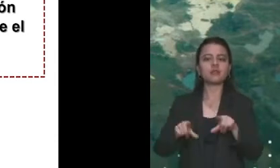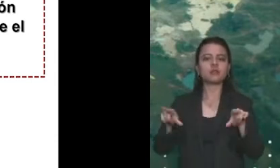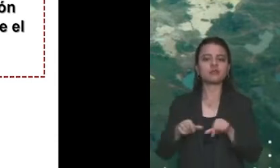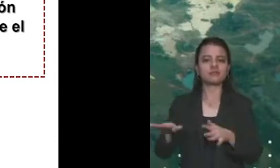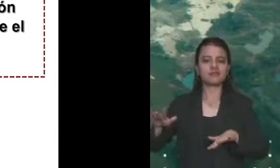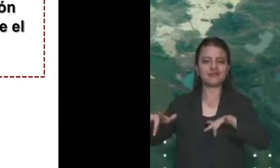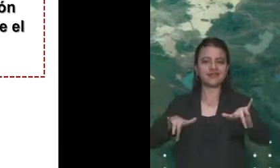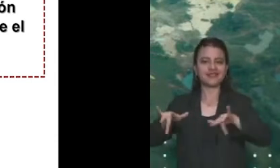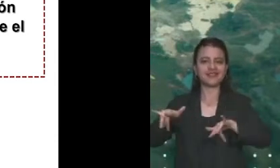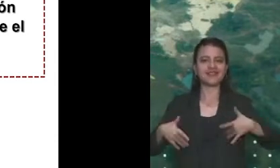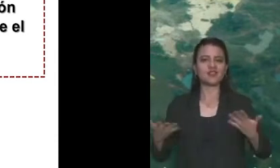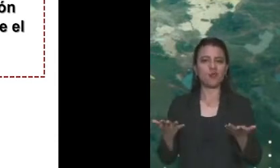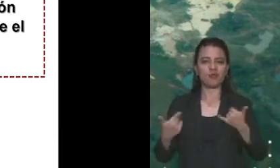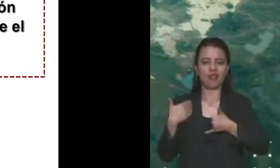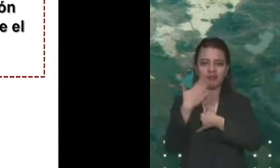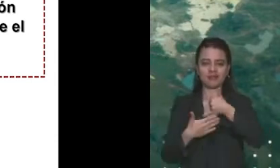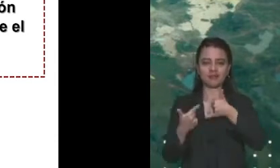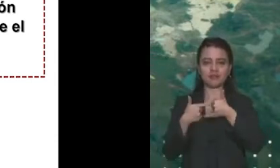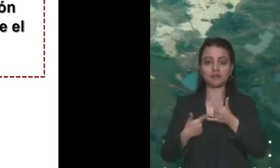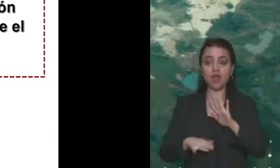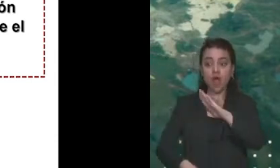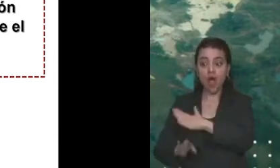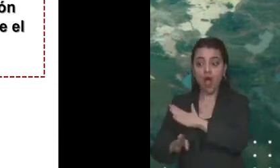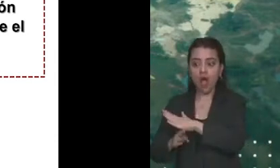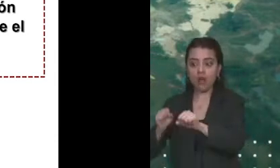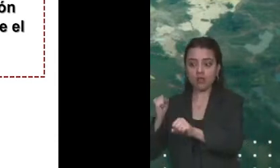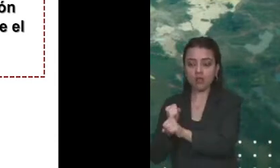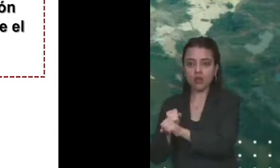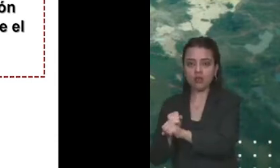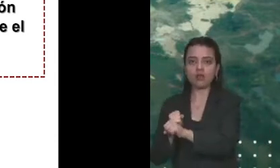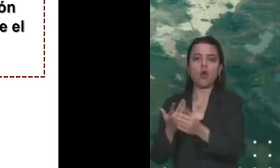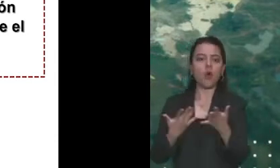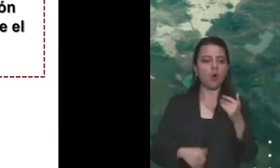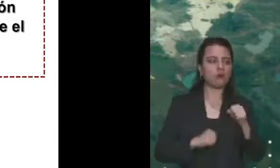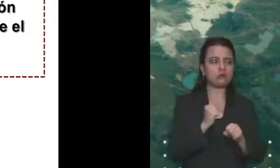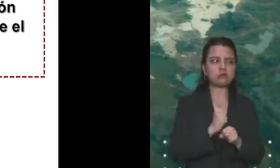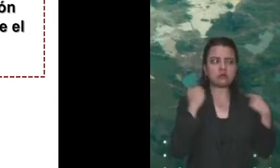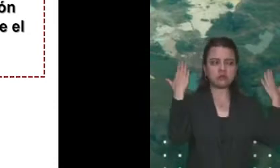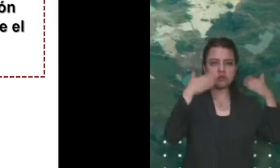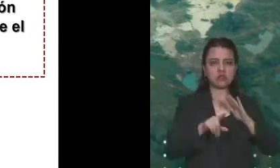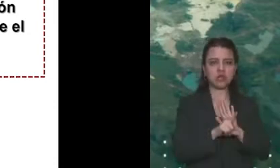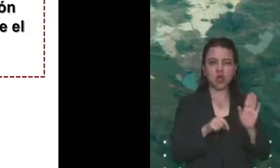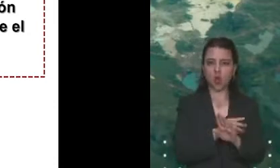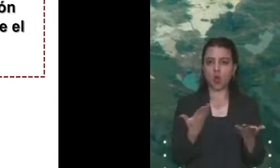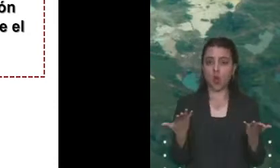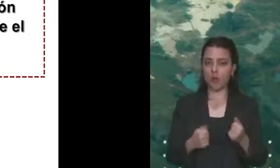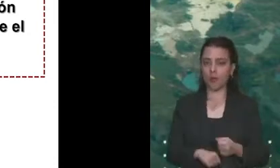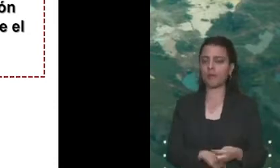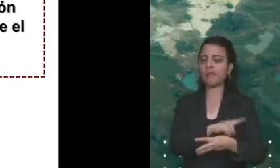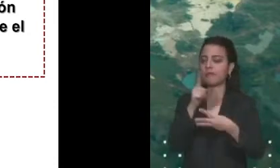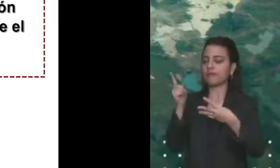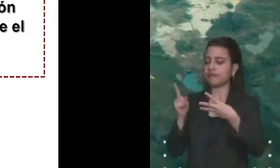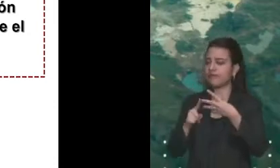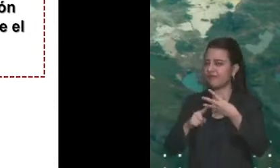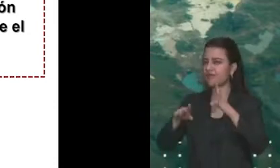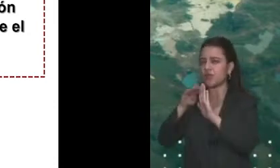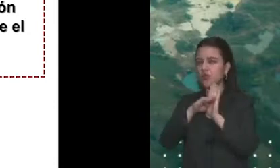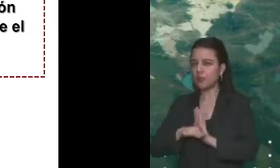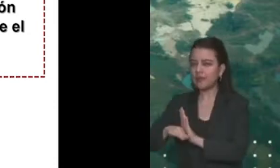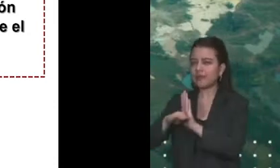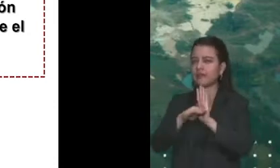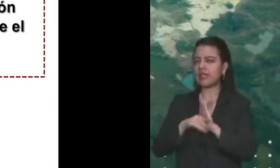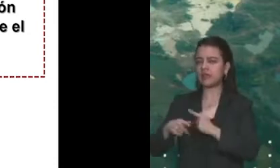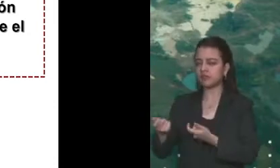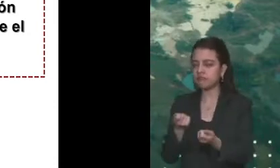that, in comparison with the framework for environmental restriction in order to exercise the activity, tell us what are the rules